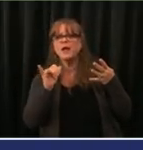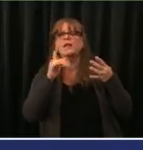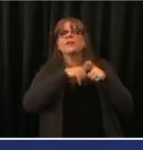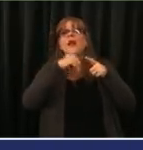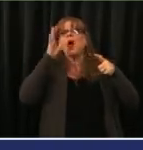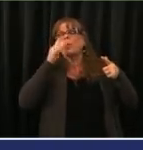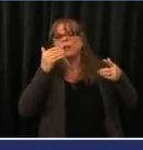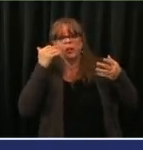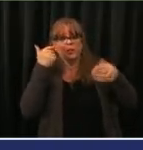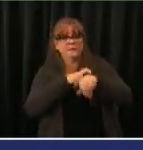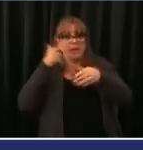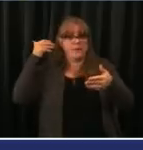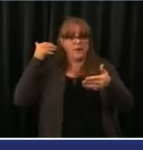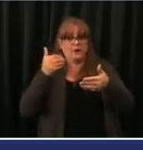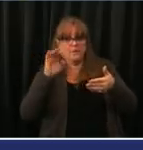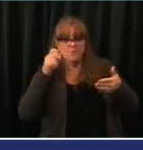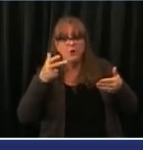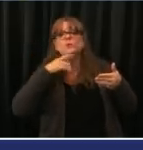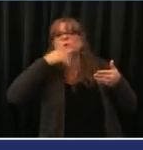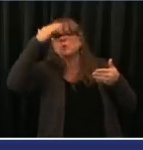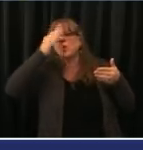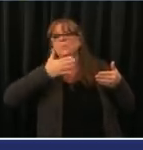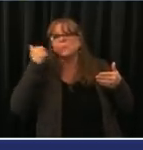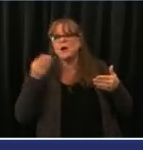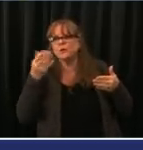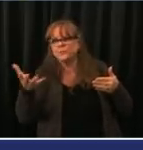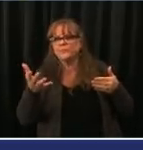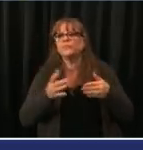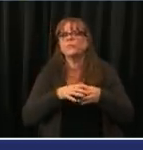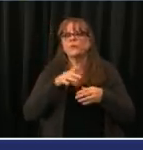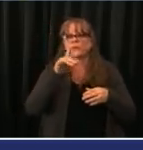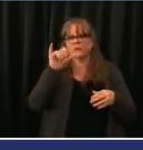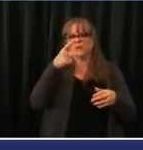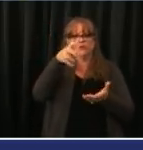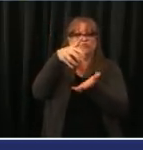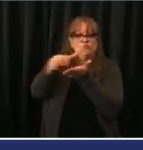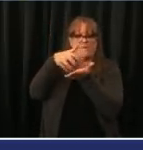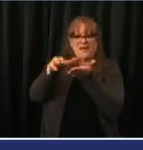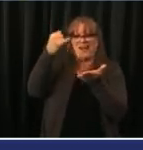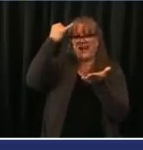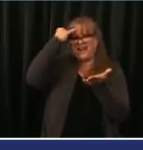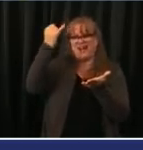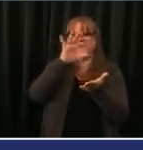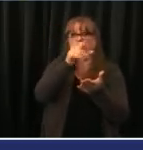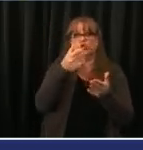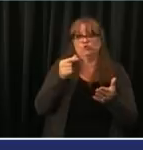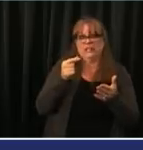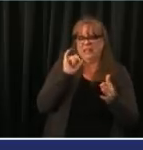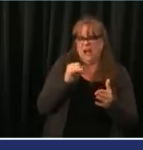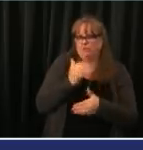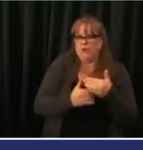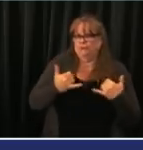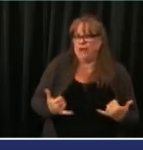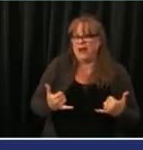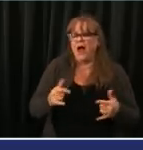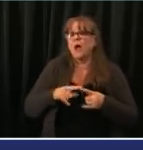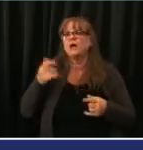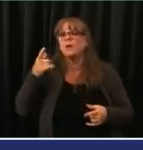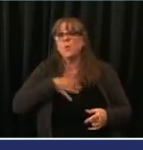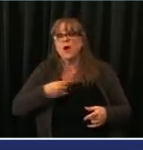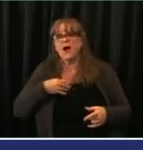and pool, but we gave you some general parameters about our early thoughts, and that'll be informed by actual number